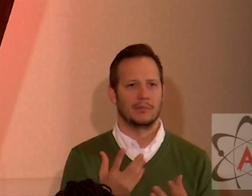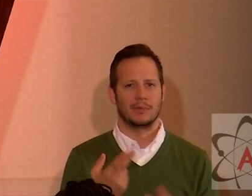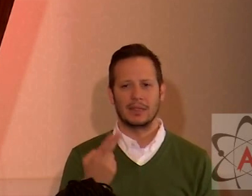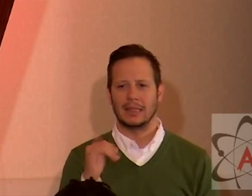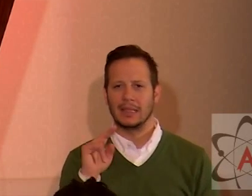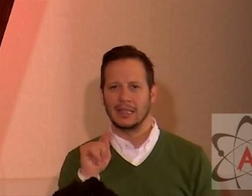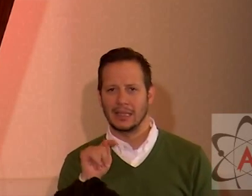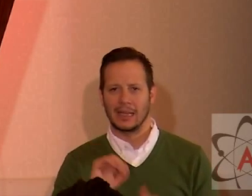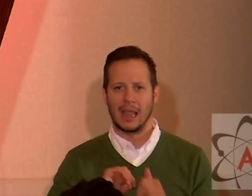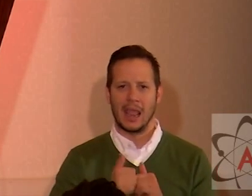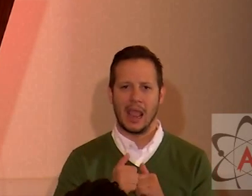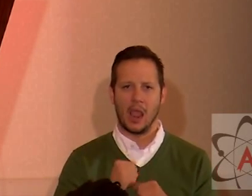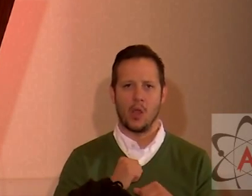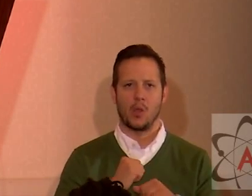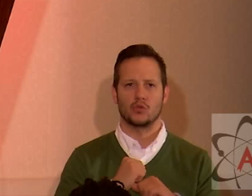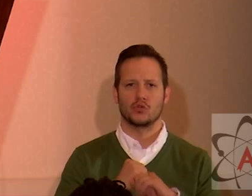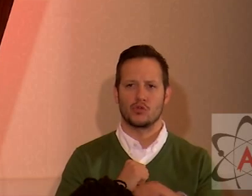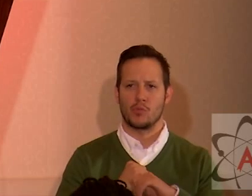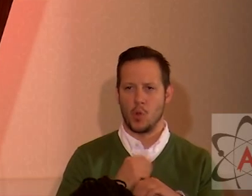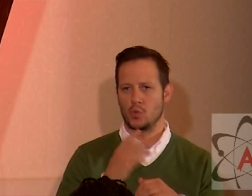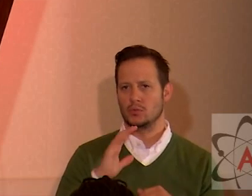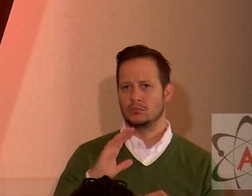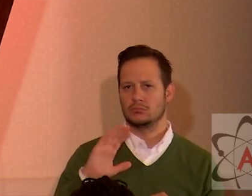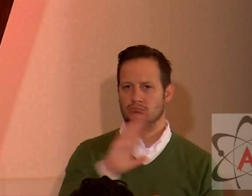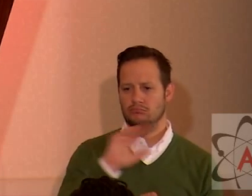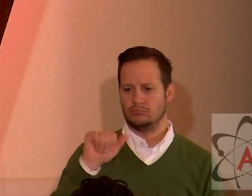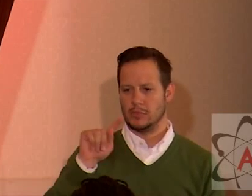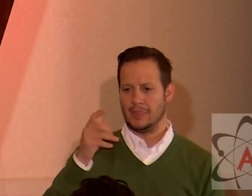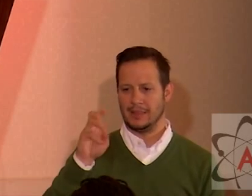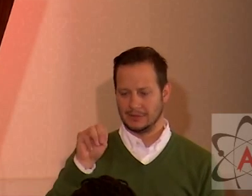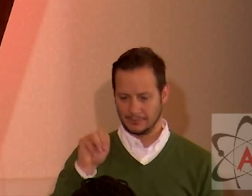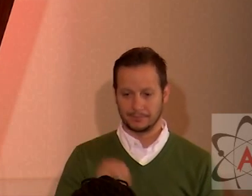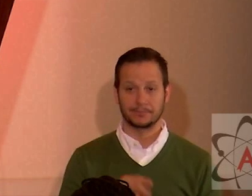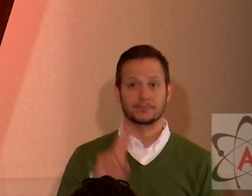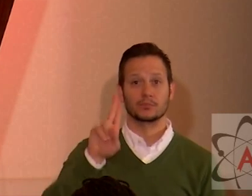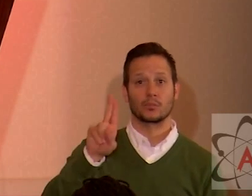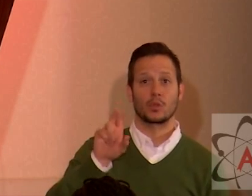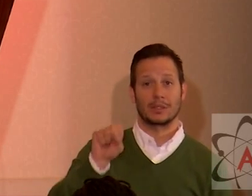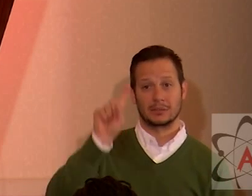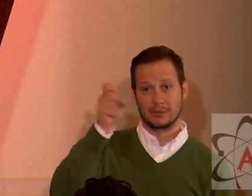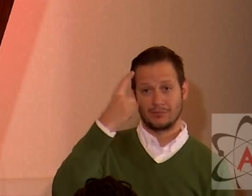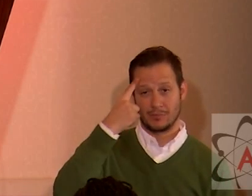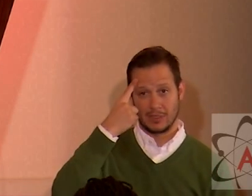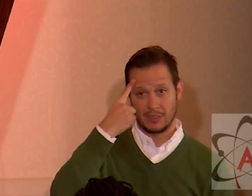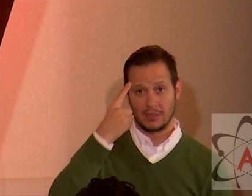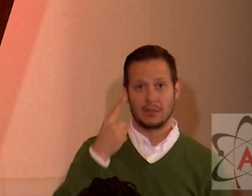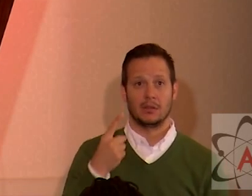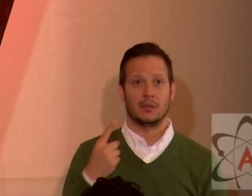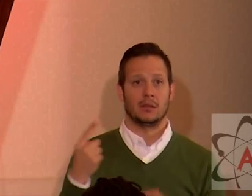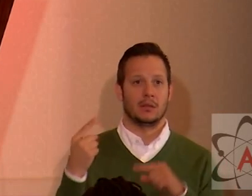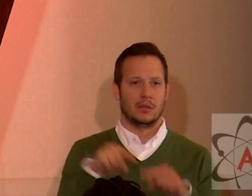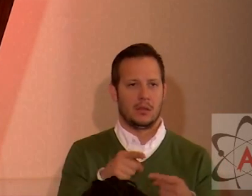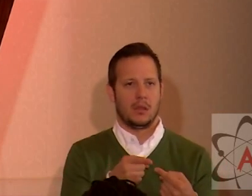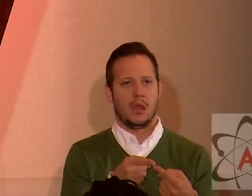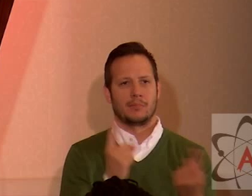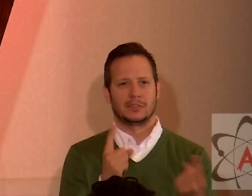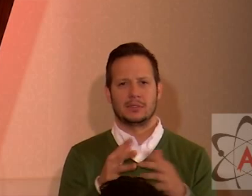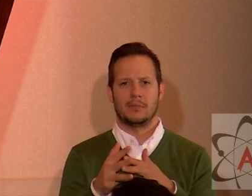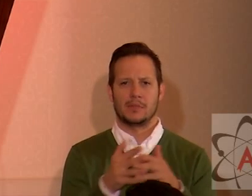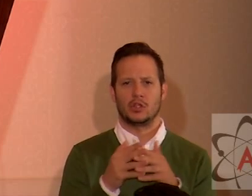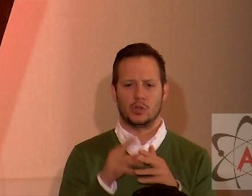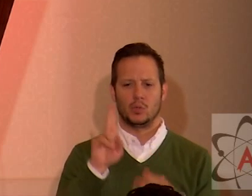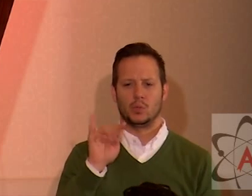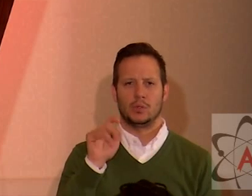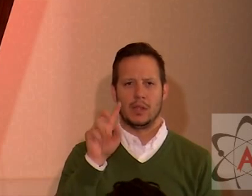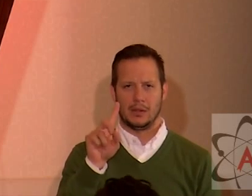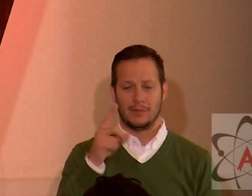how to promote atheism. The United States government came in opposite Americans United on a case